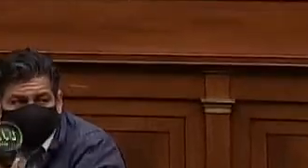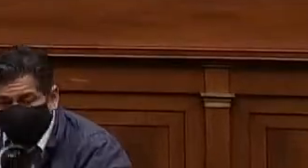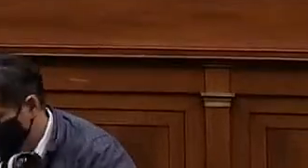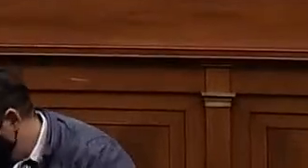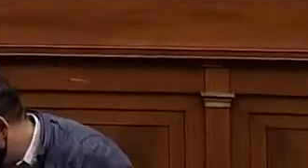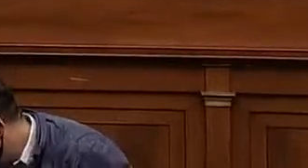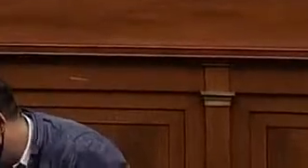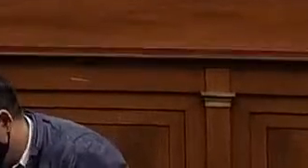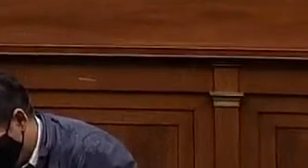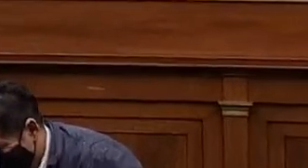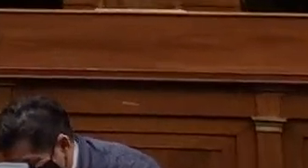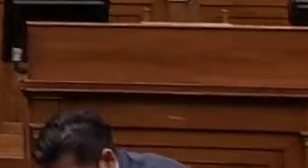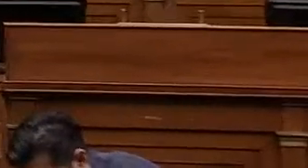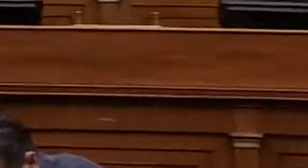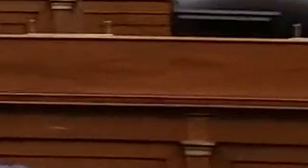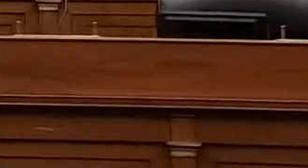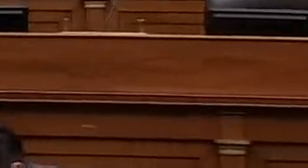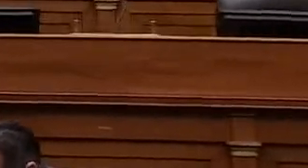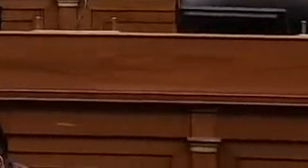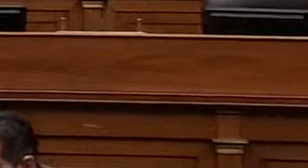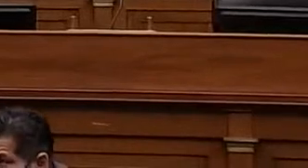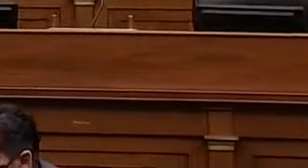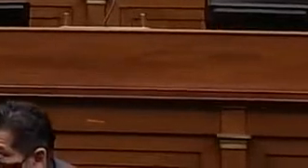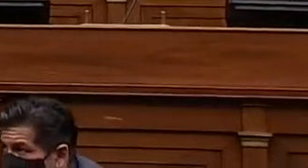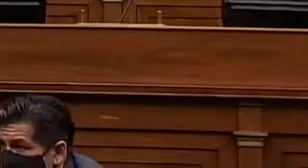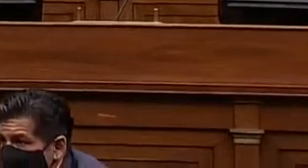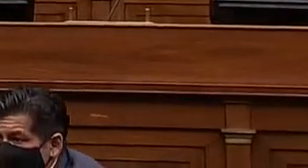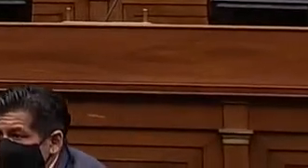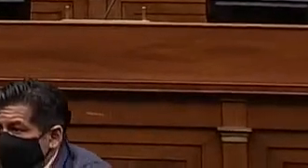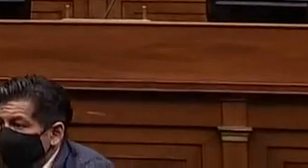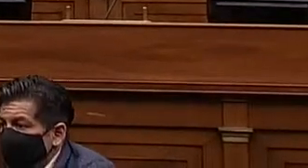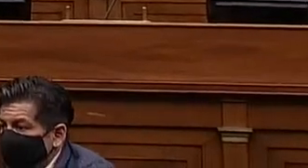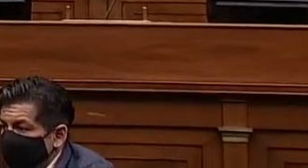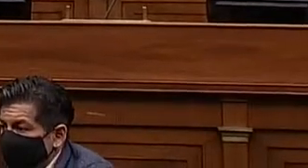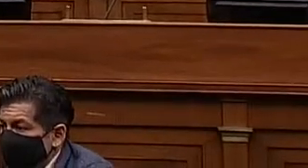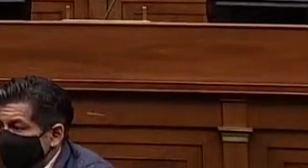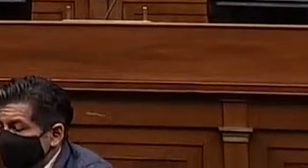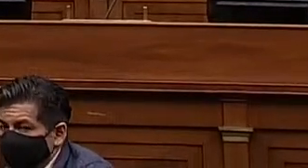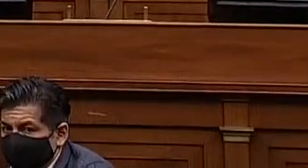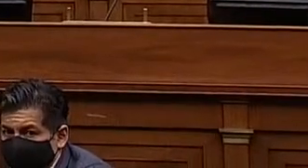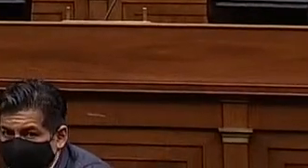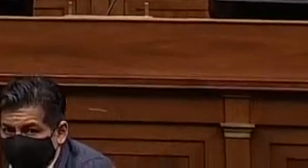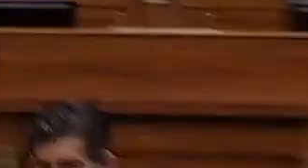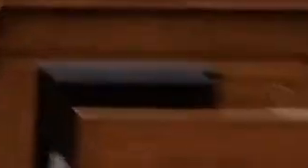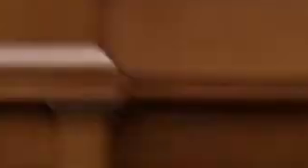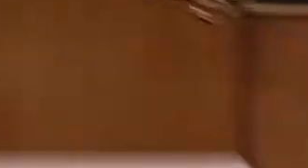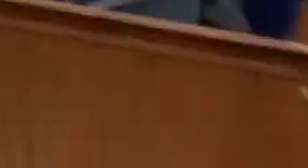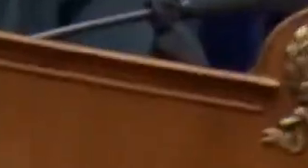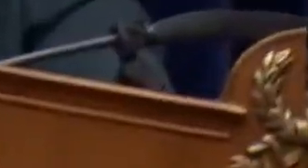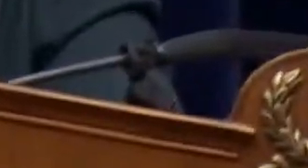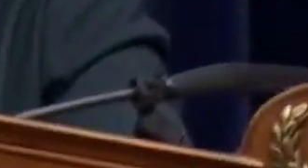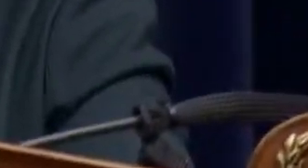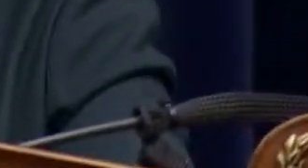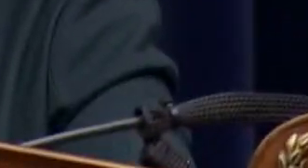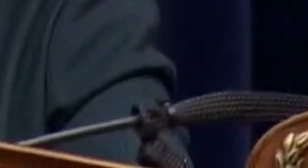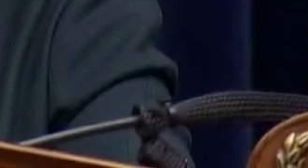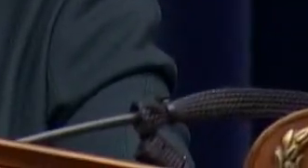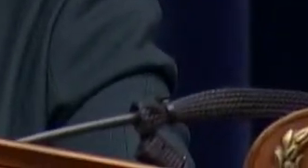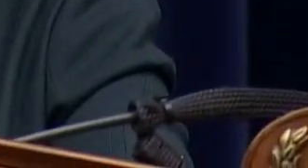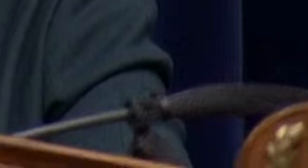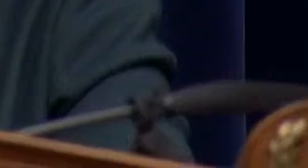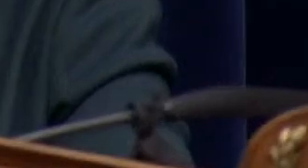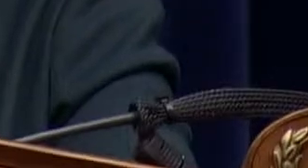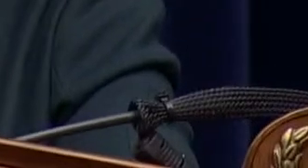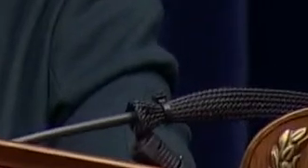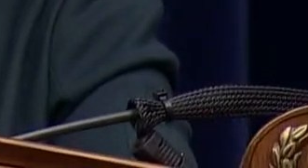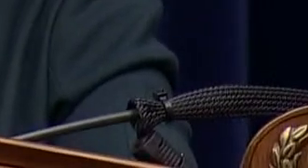we are treated like a state in more than 500 citations in federal law. Again, 2 years ago, we